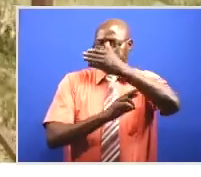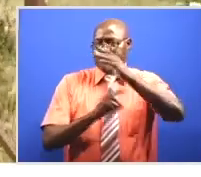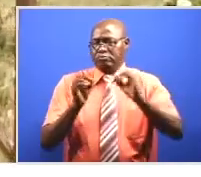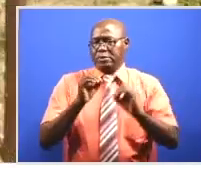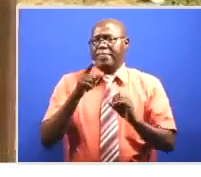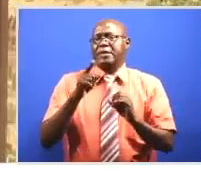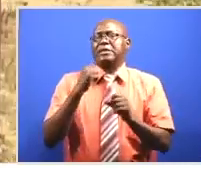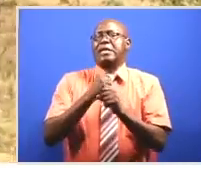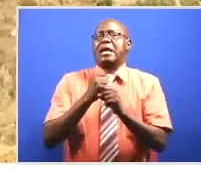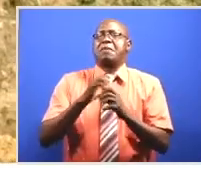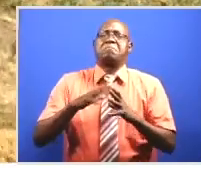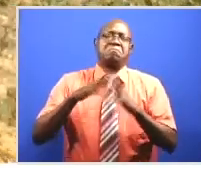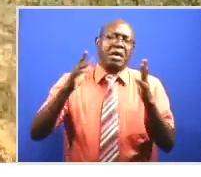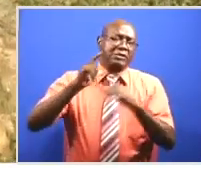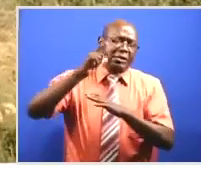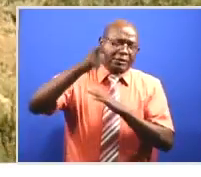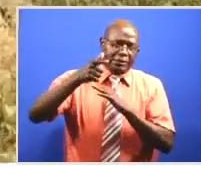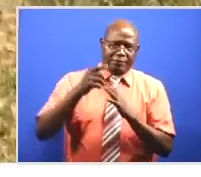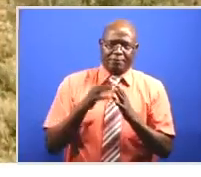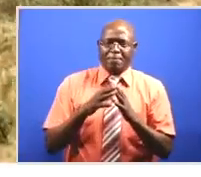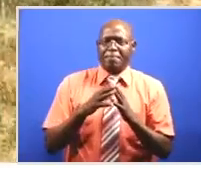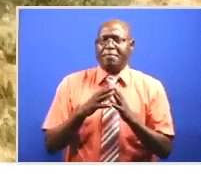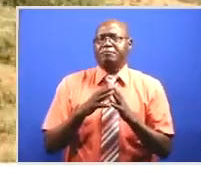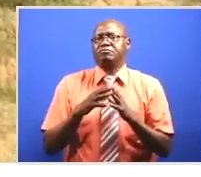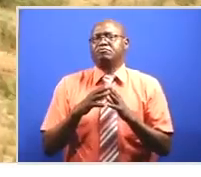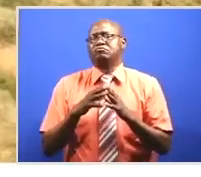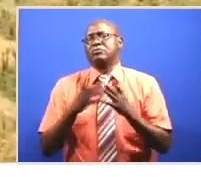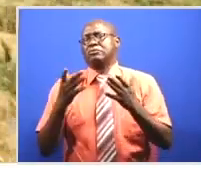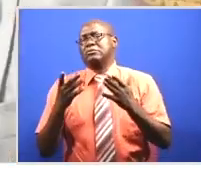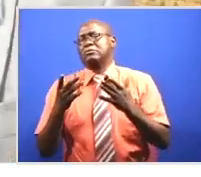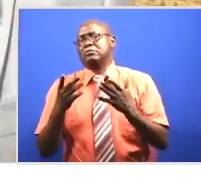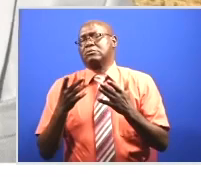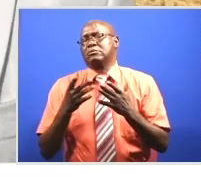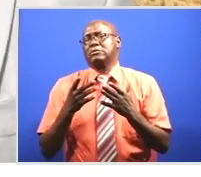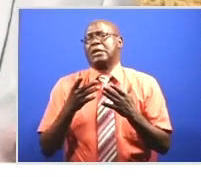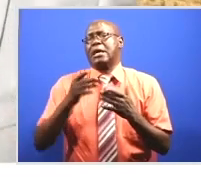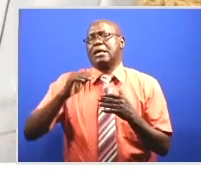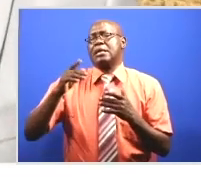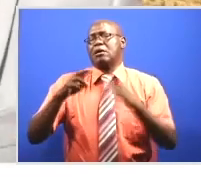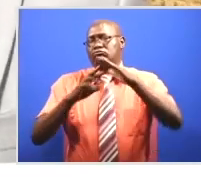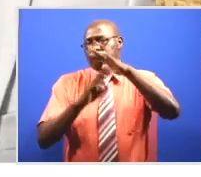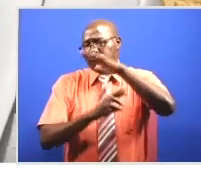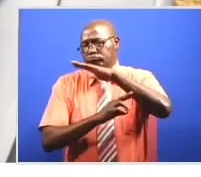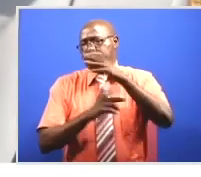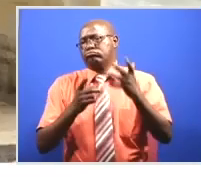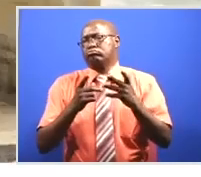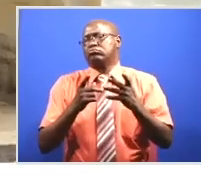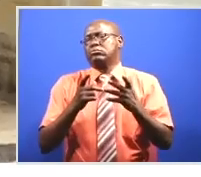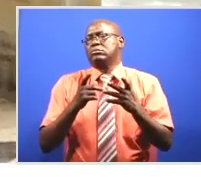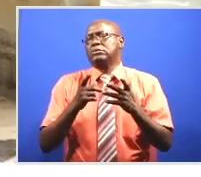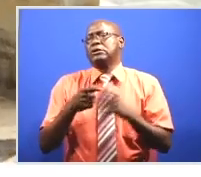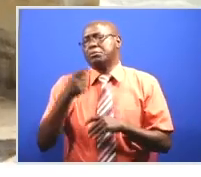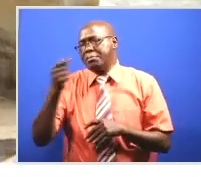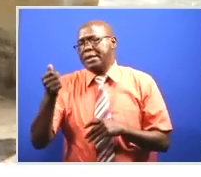much later, and the contractor is ready with the bridge. It's really completely done. What is remaining is for the contractor to be paid money to bring the